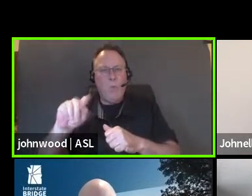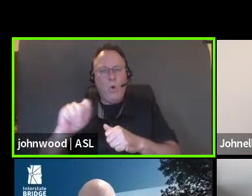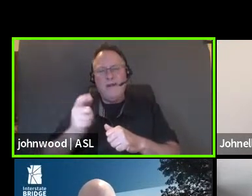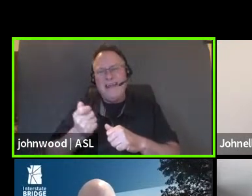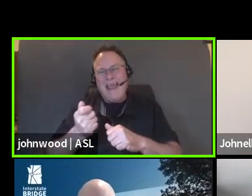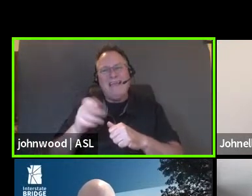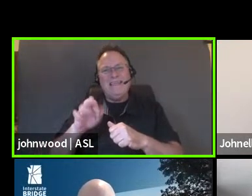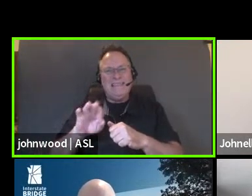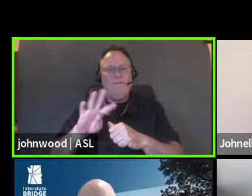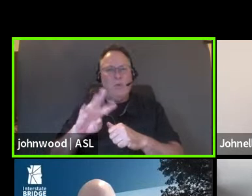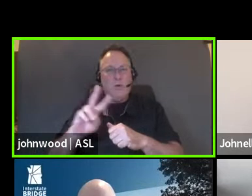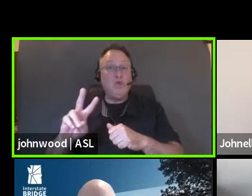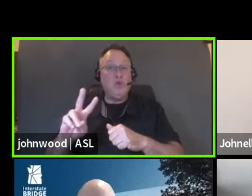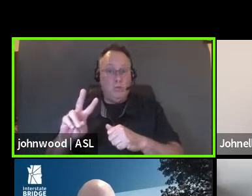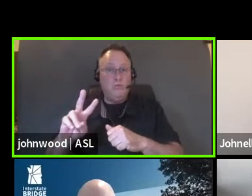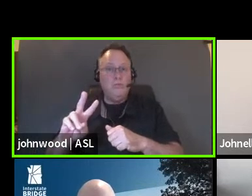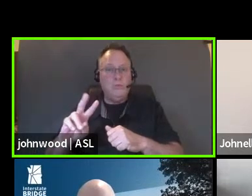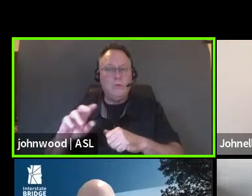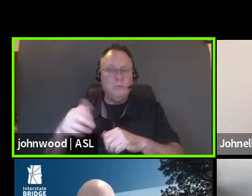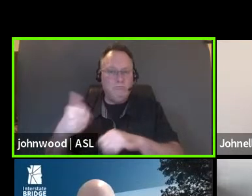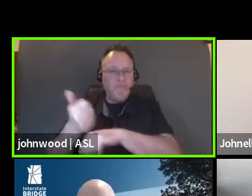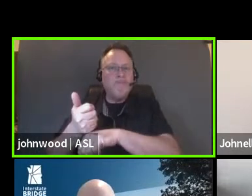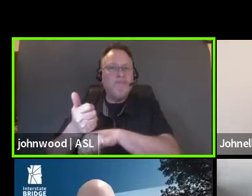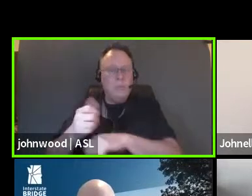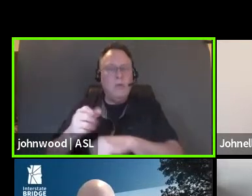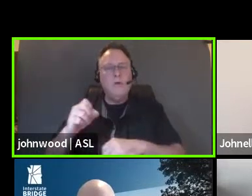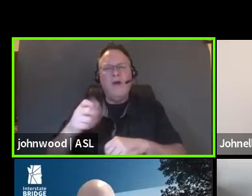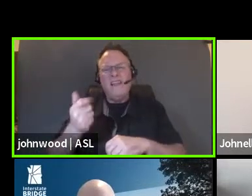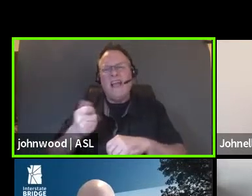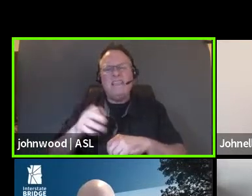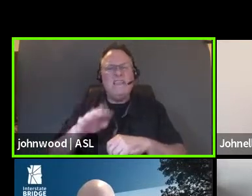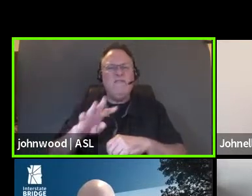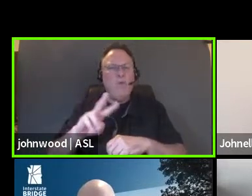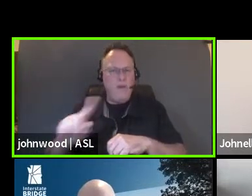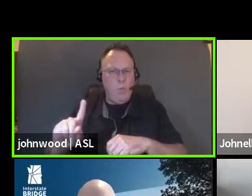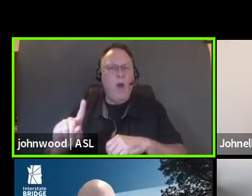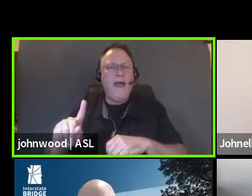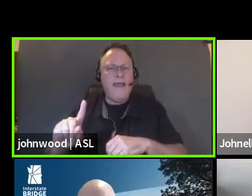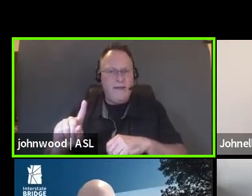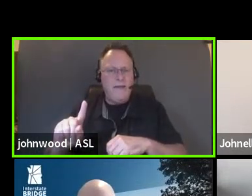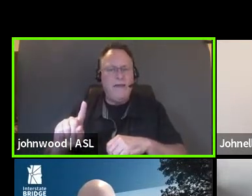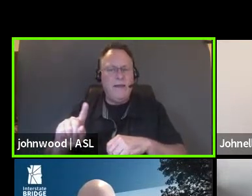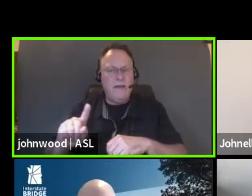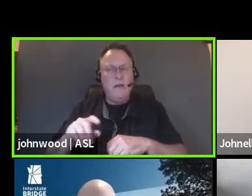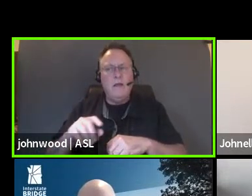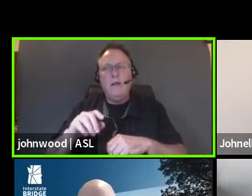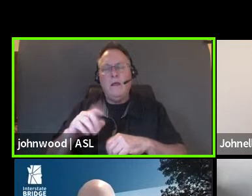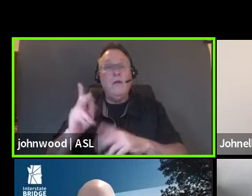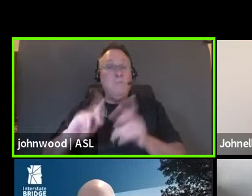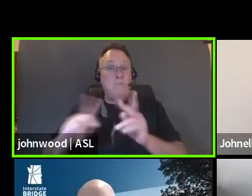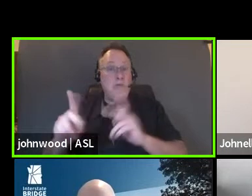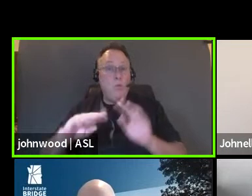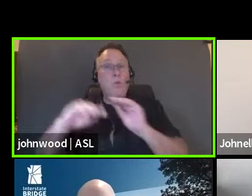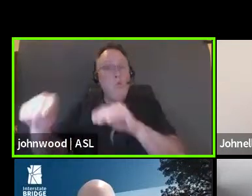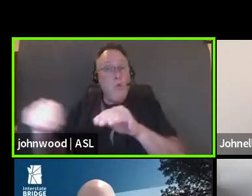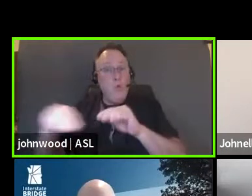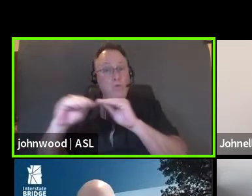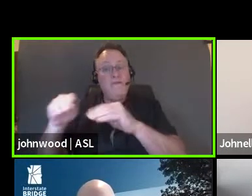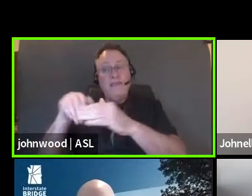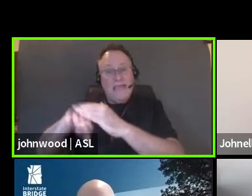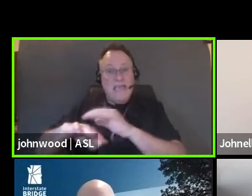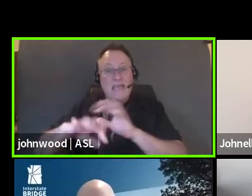1942. And it was 1941, and it was, people were moving in